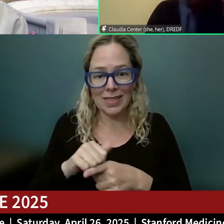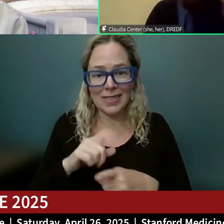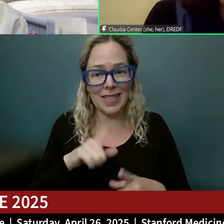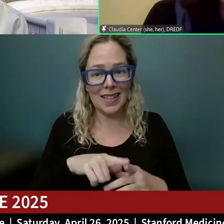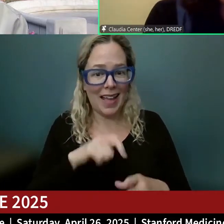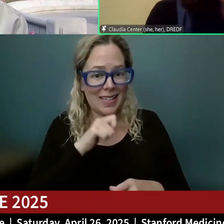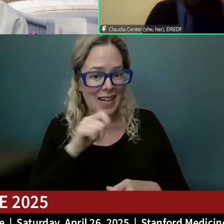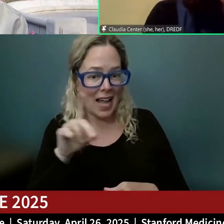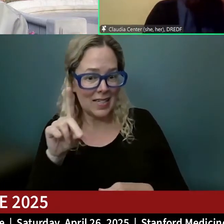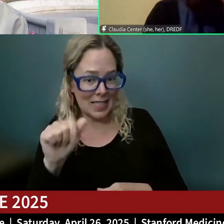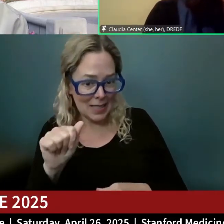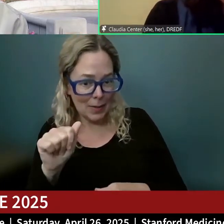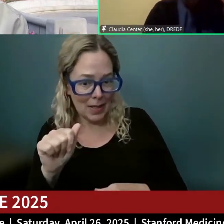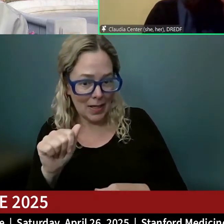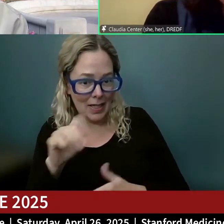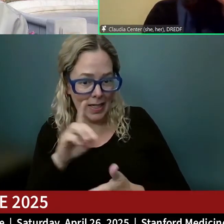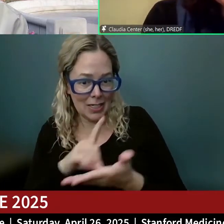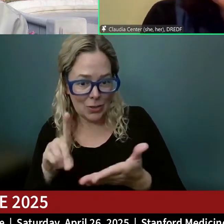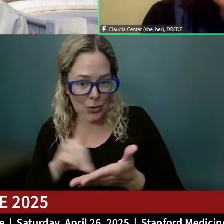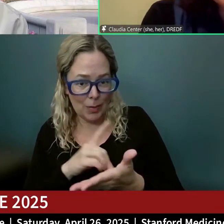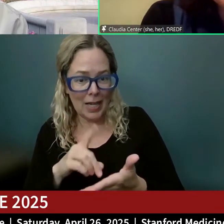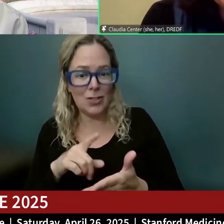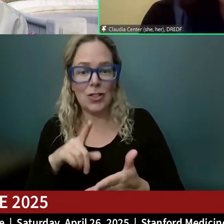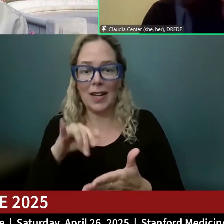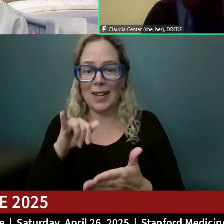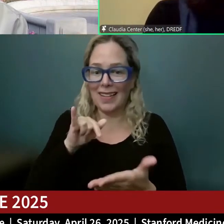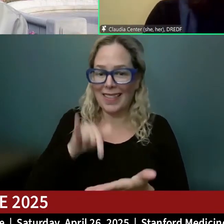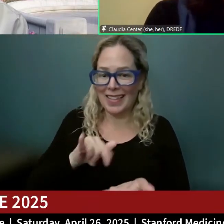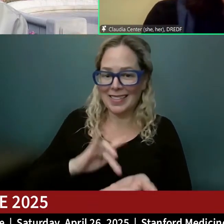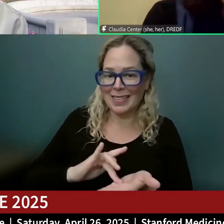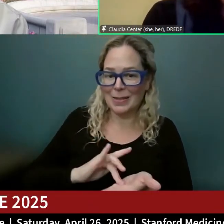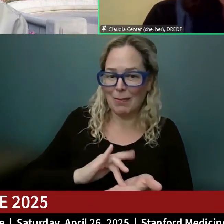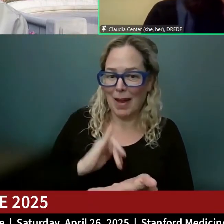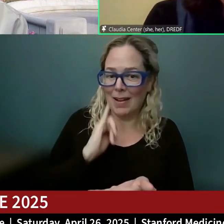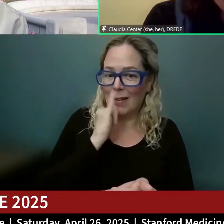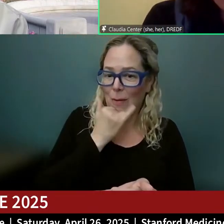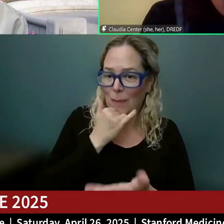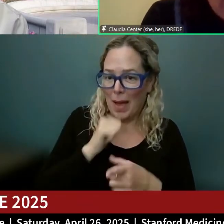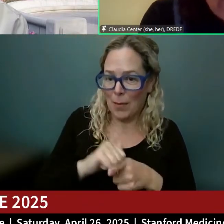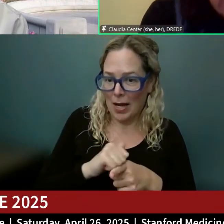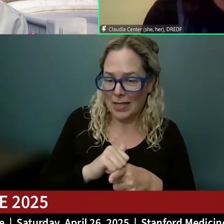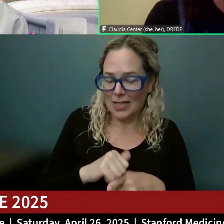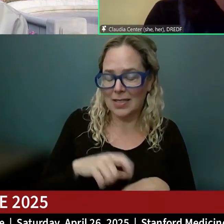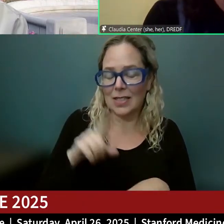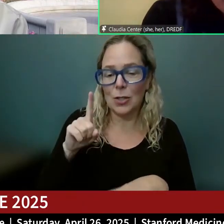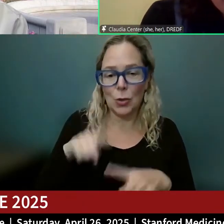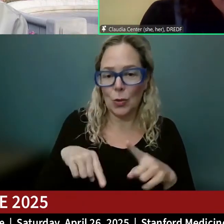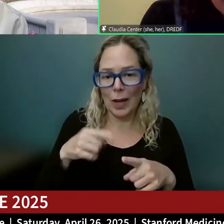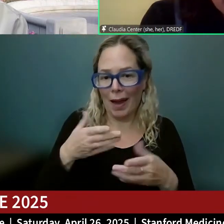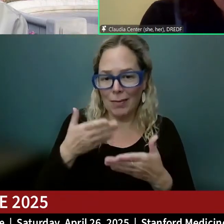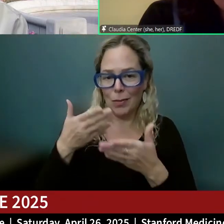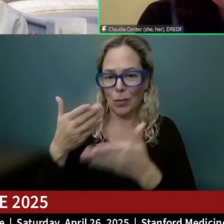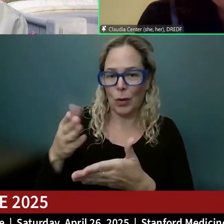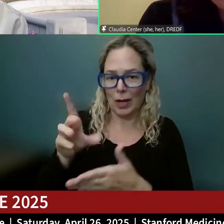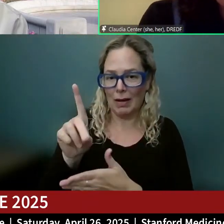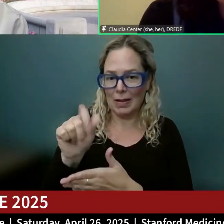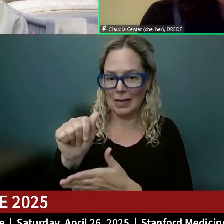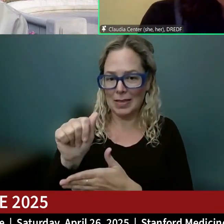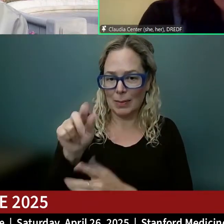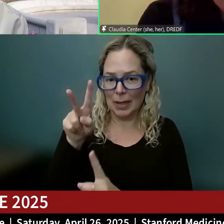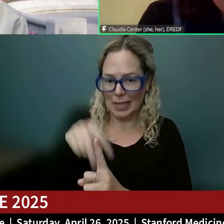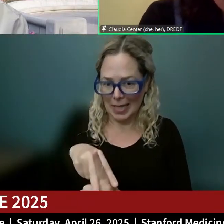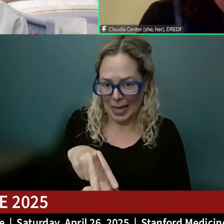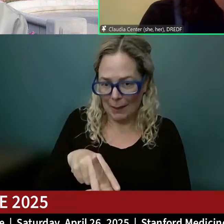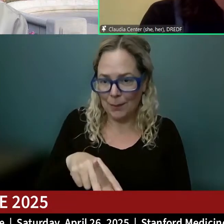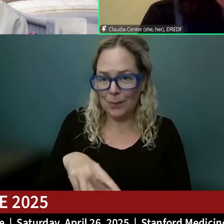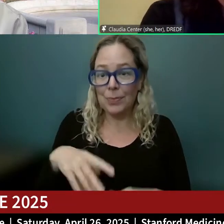that's medical malpractice. This is not, you can't bring a disability claim like this. And so that now that